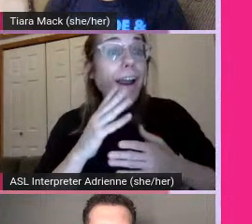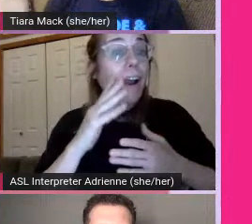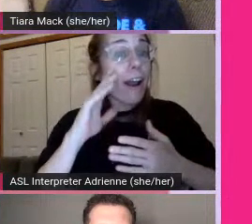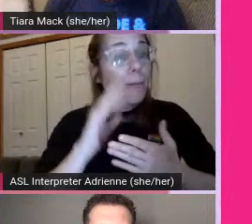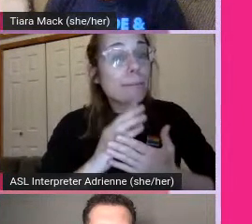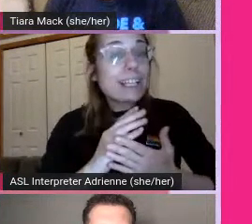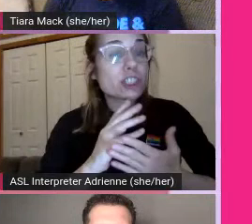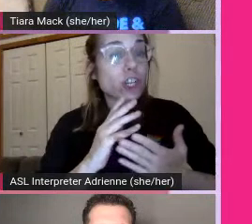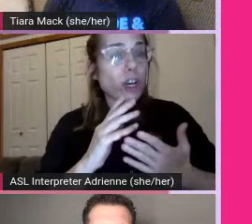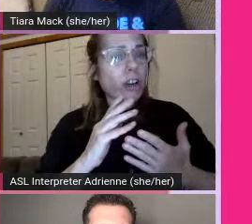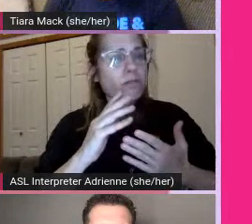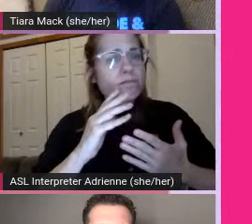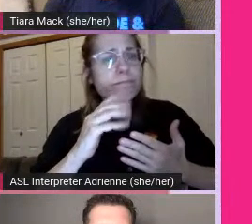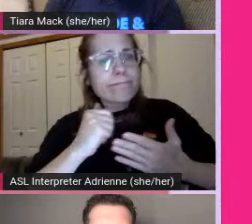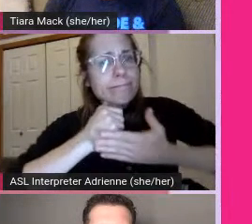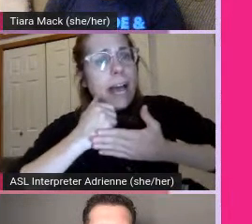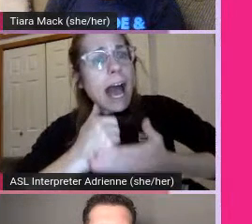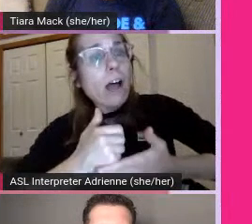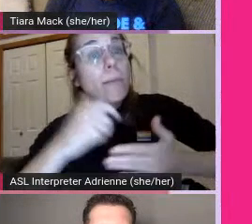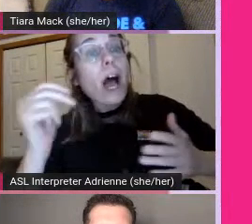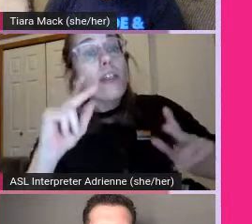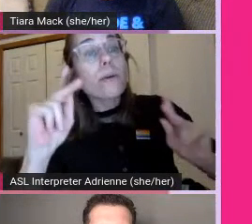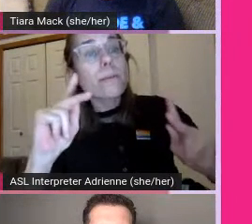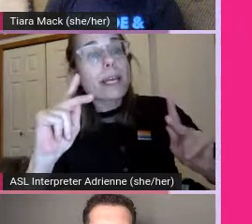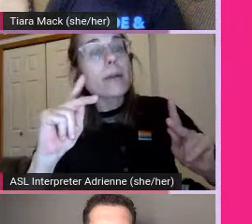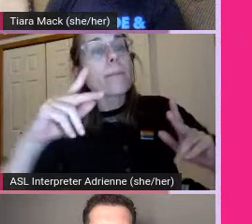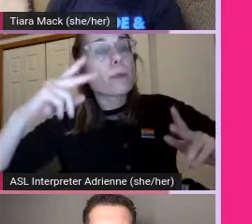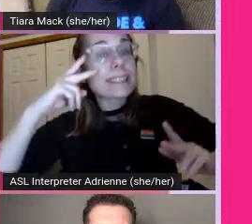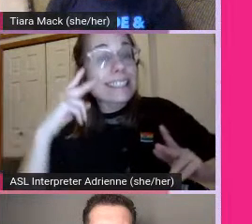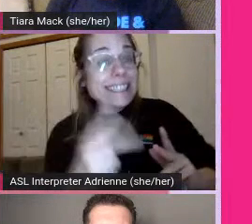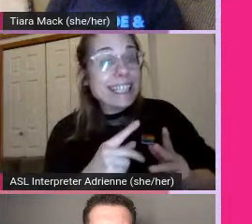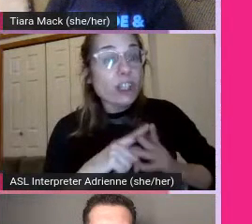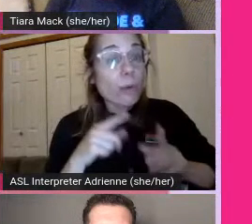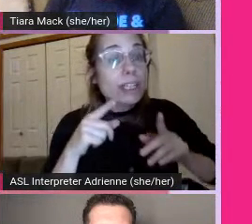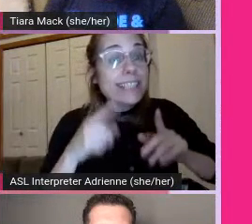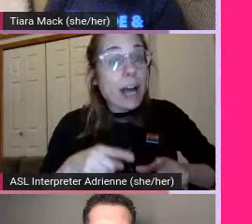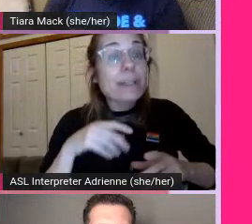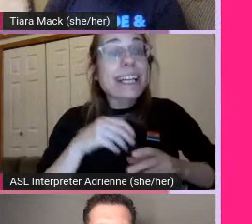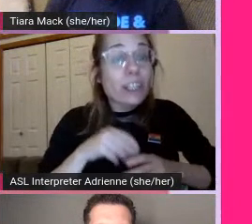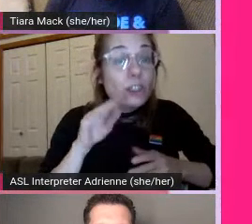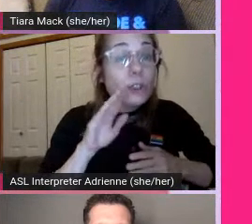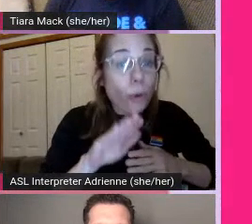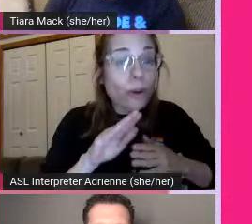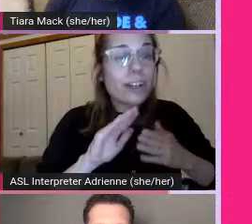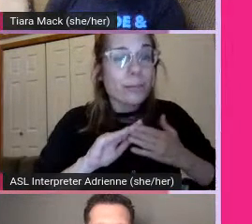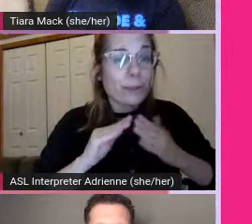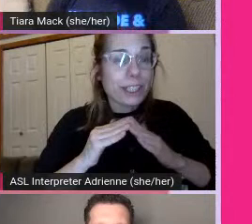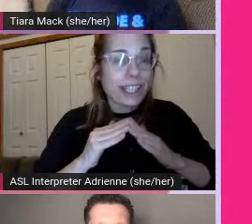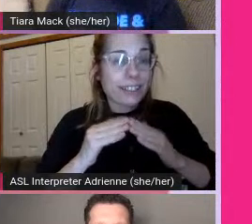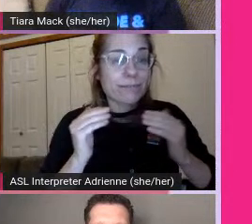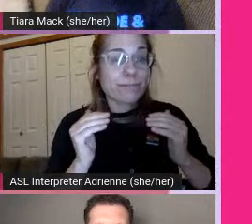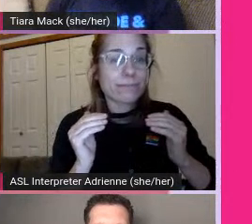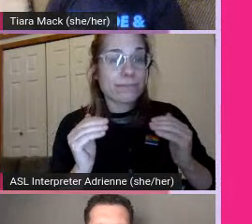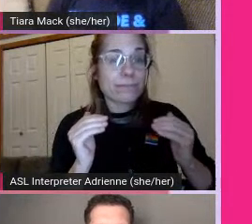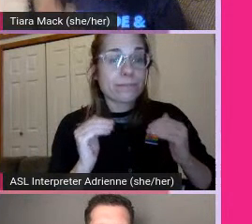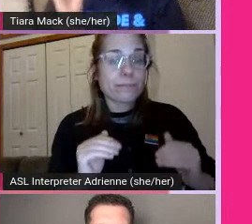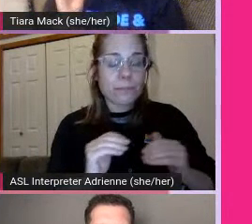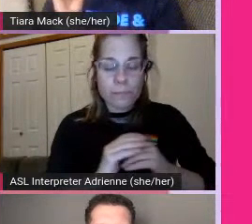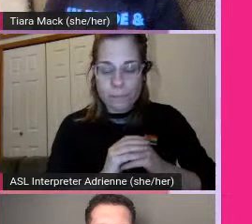the examples that we can use to advocate for change at the state level. Today, we're going to get into a little bit